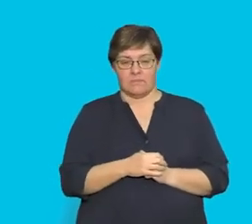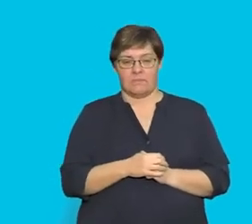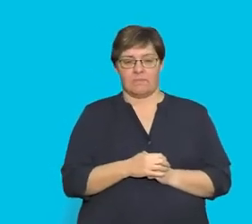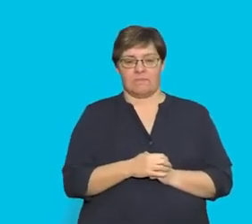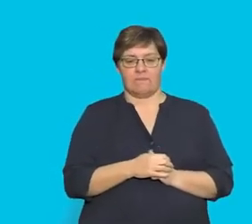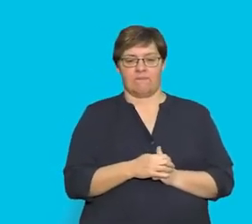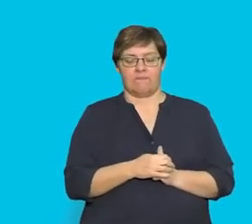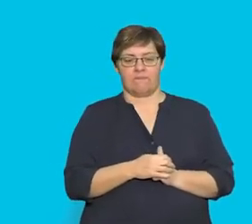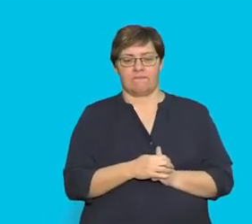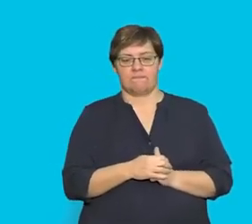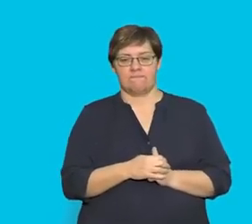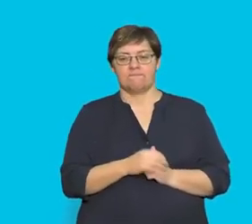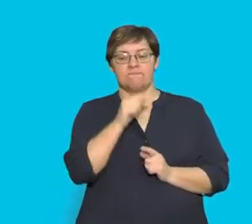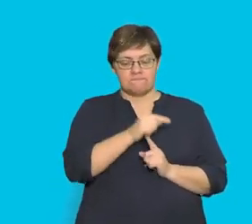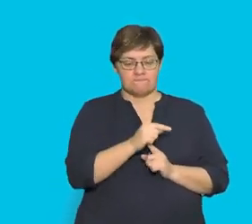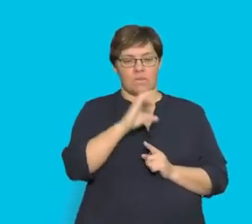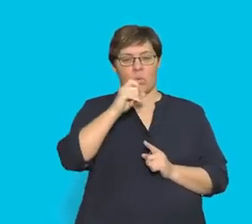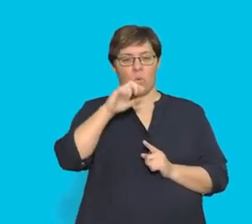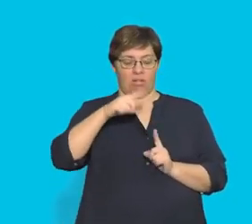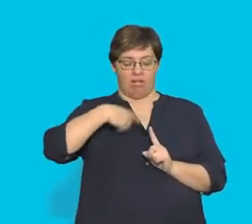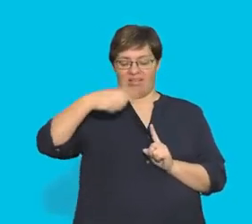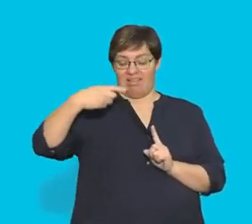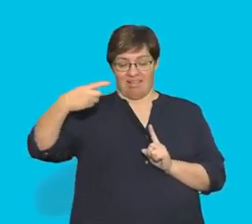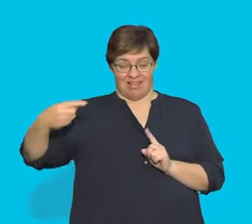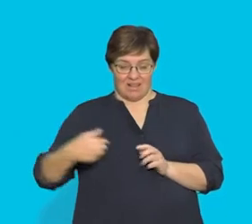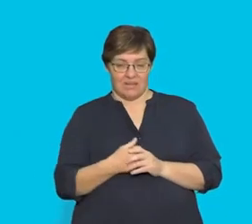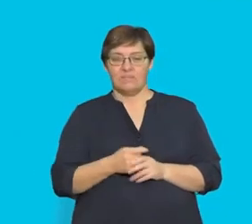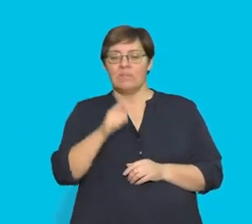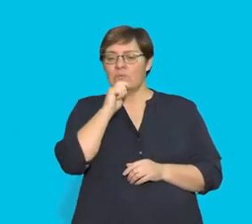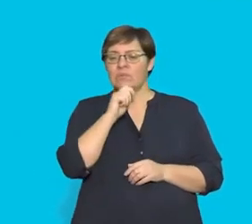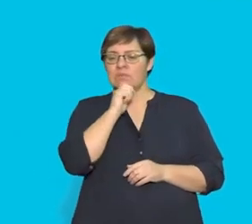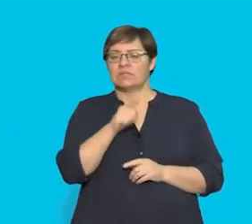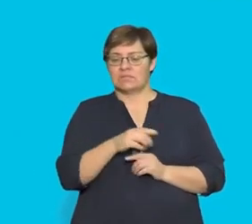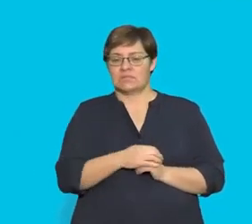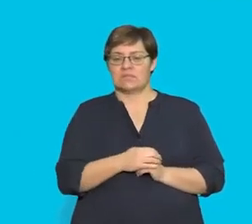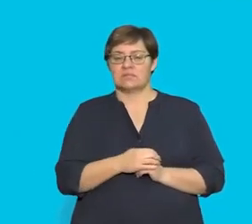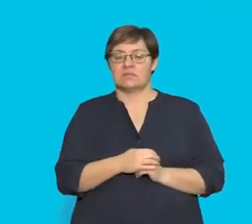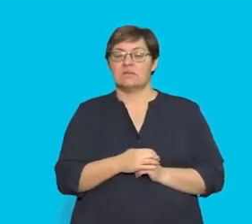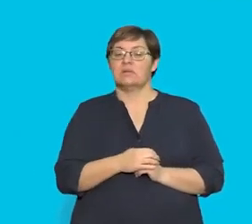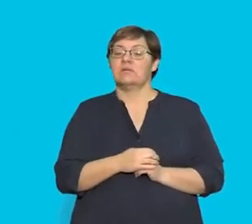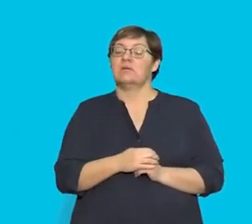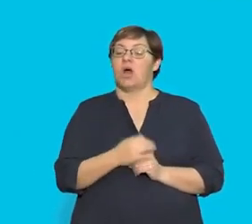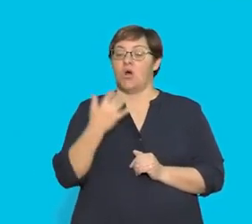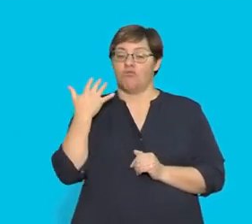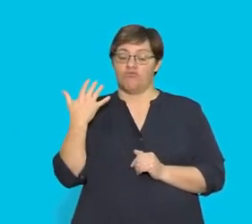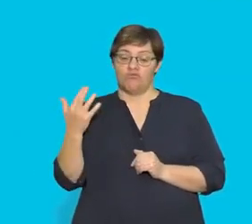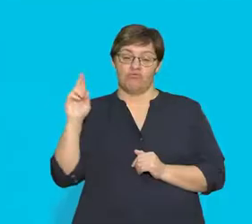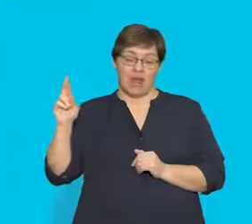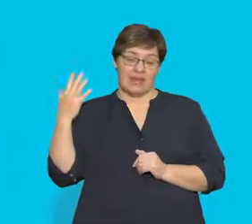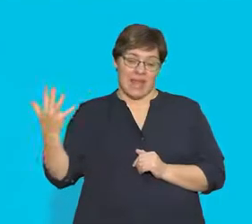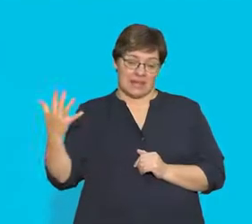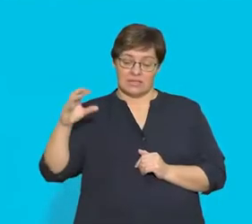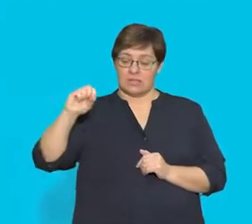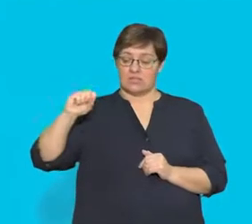And we've got this as the coil. Now, if we're going to use the right-hand solenoid rule